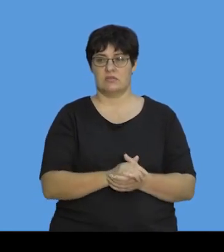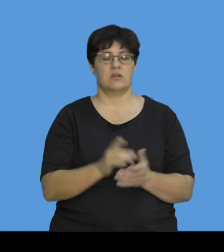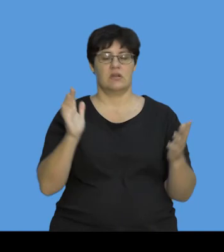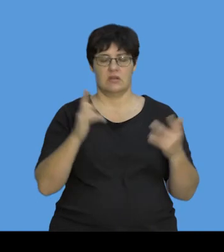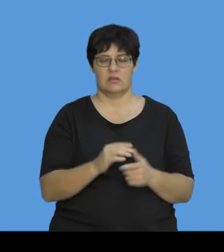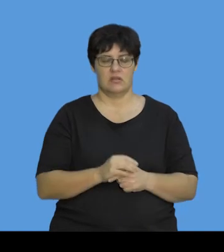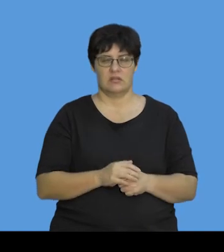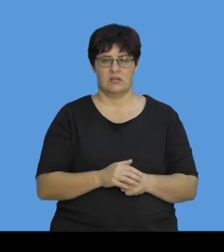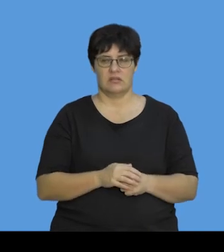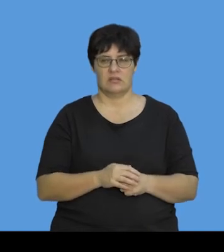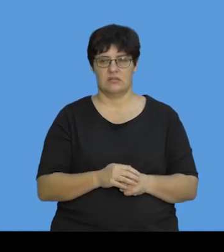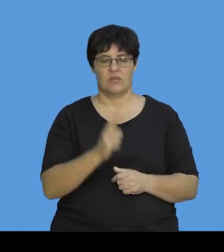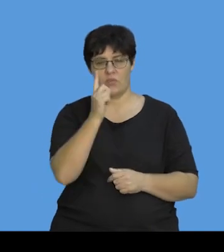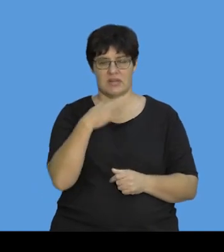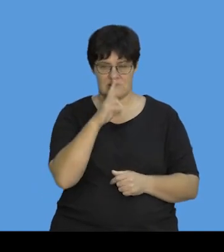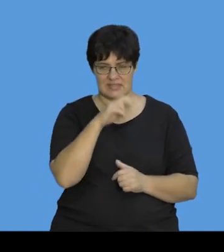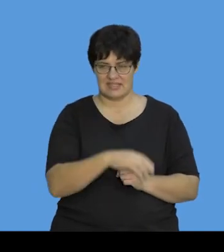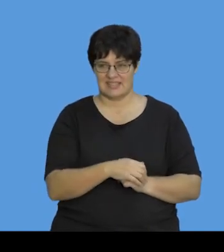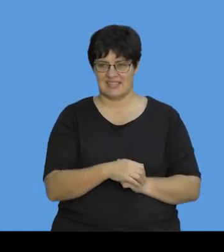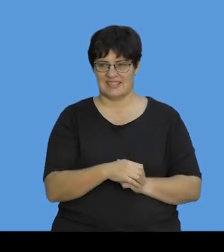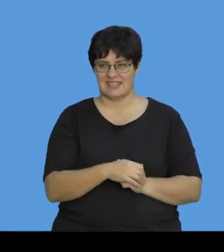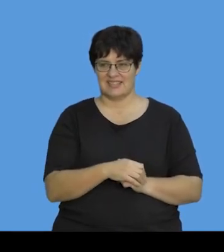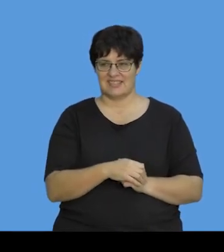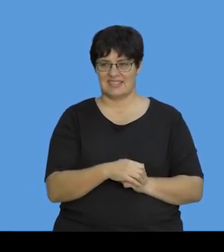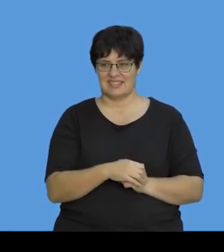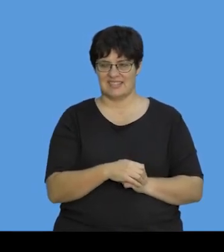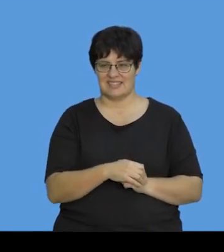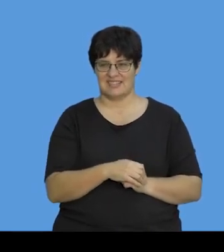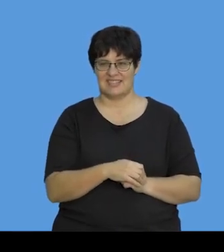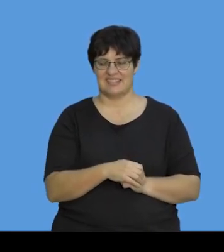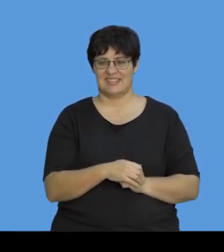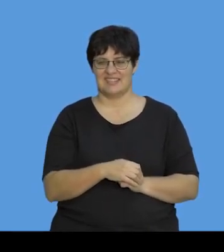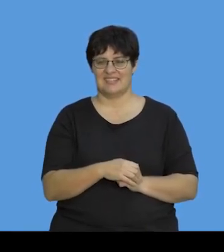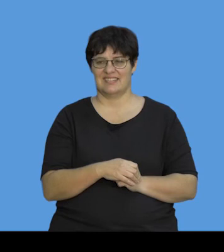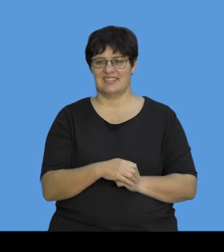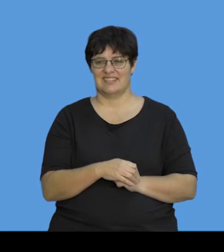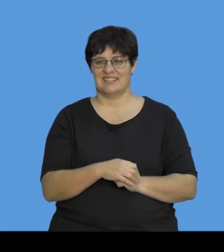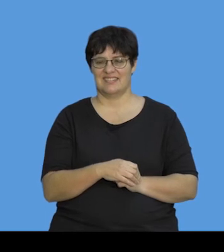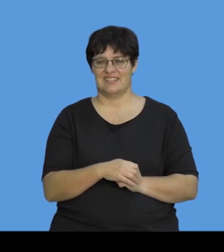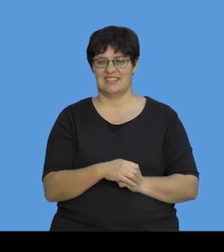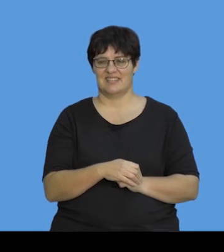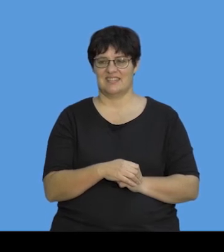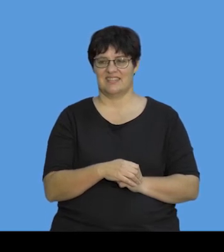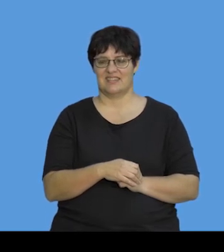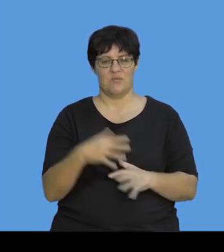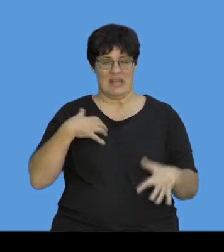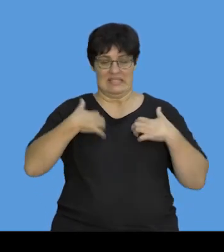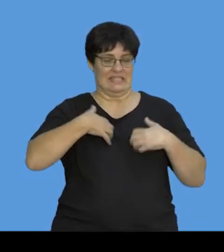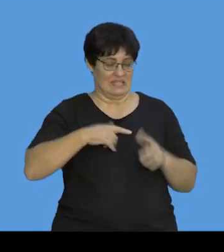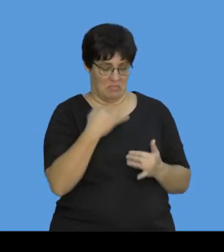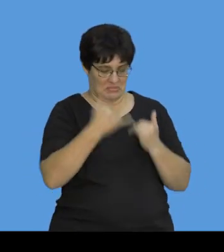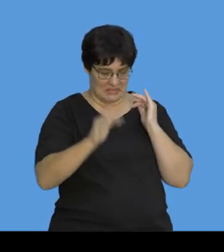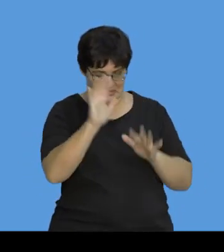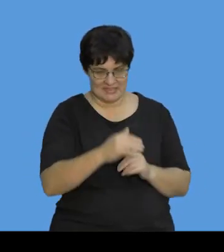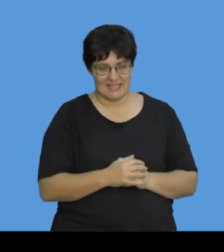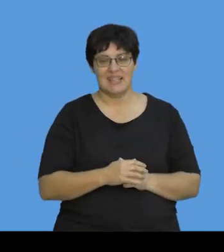Oh, only one. There we go. Let's just not put an equal sign. I get very